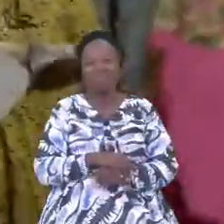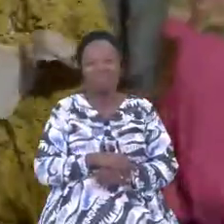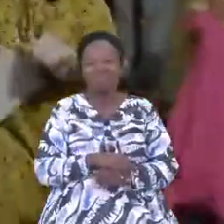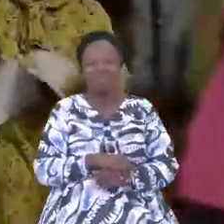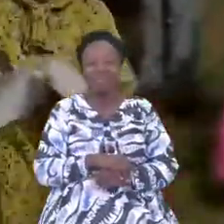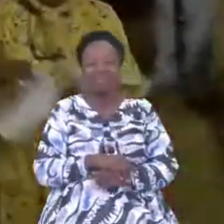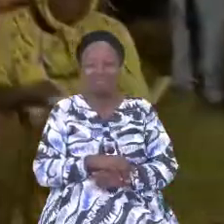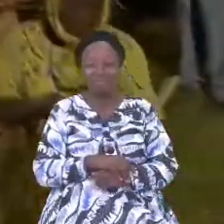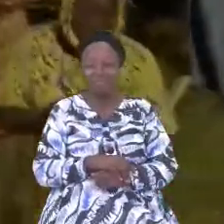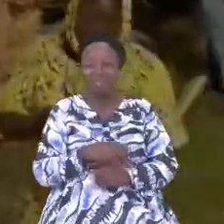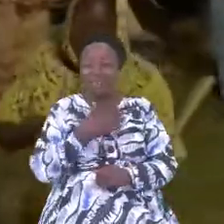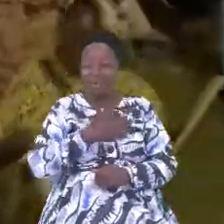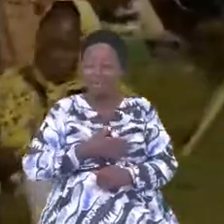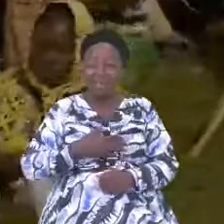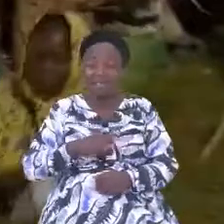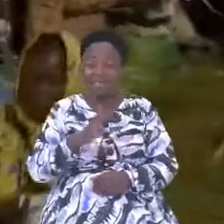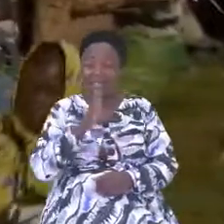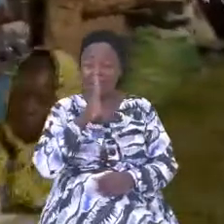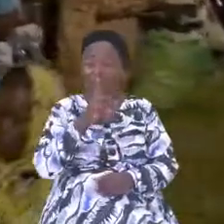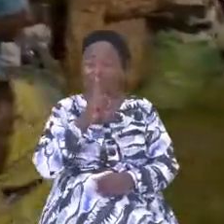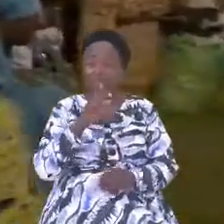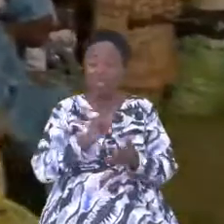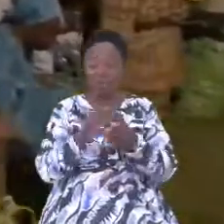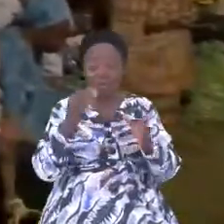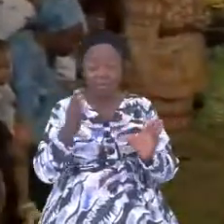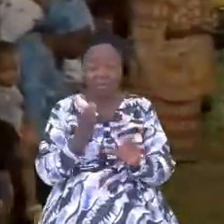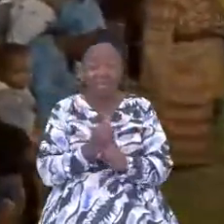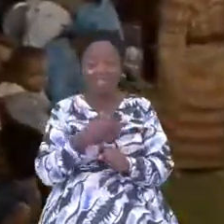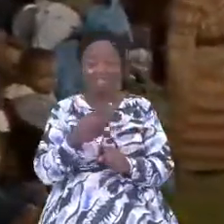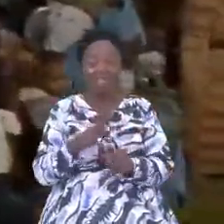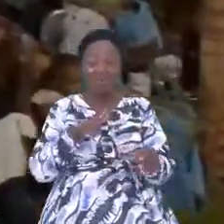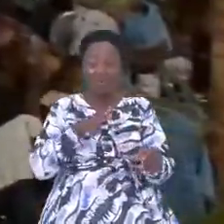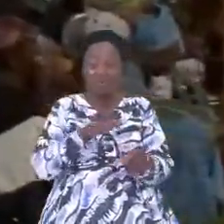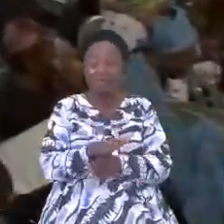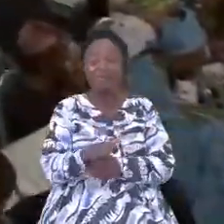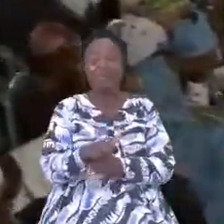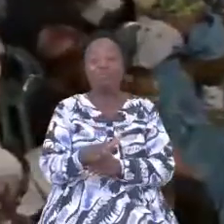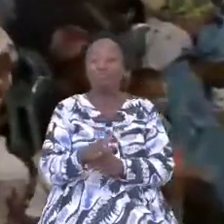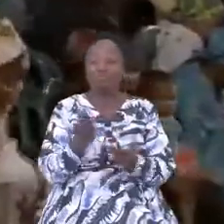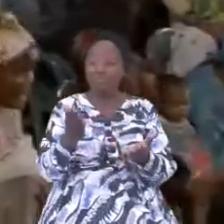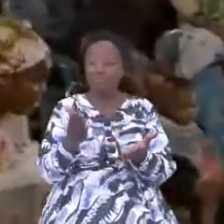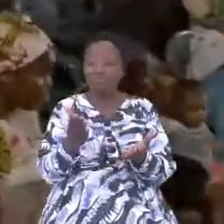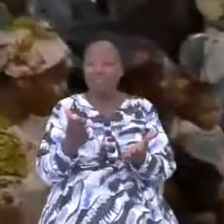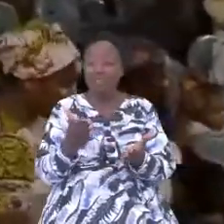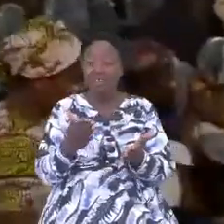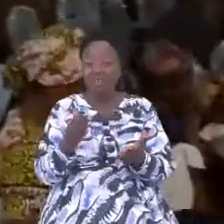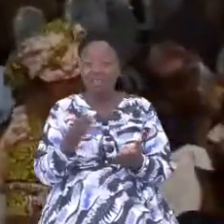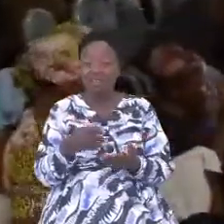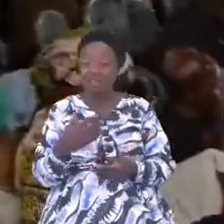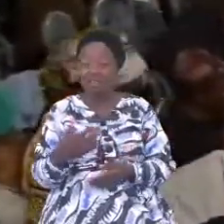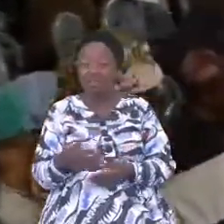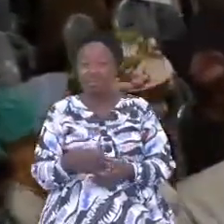Ensure you get the full details. If you are done, signal to me.